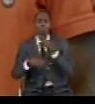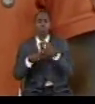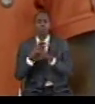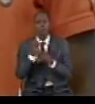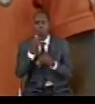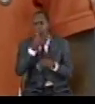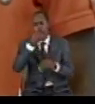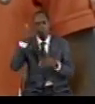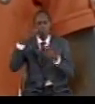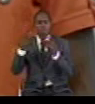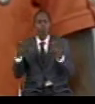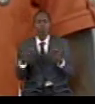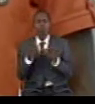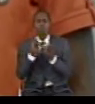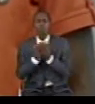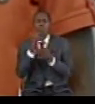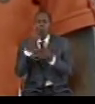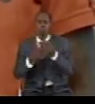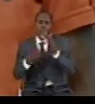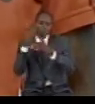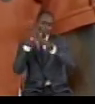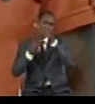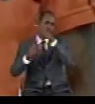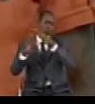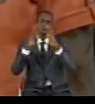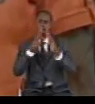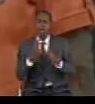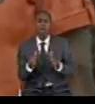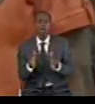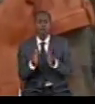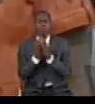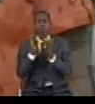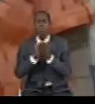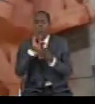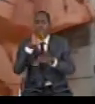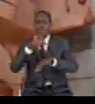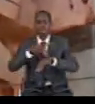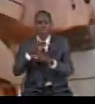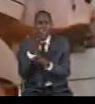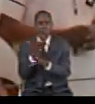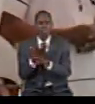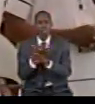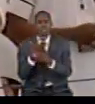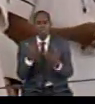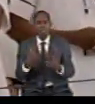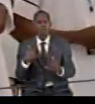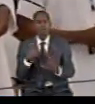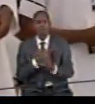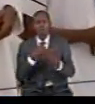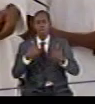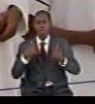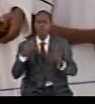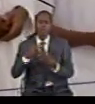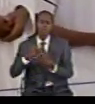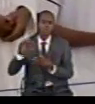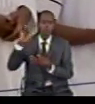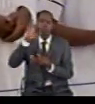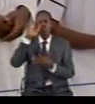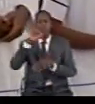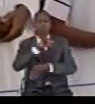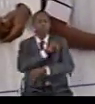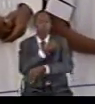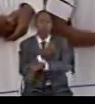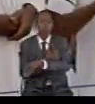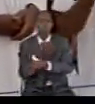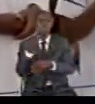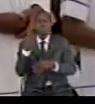saying that's a terrestrial appeal but we now we have a celestial injunction we have celestial authority let's